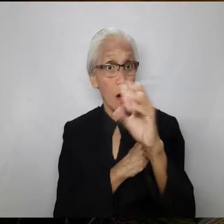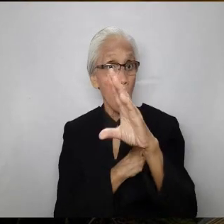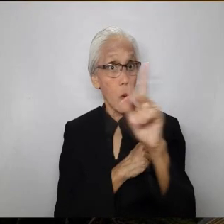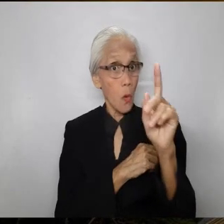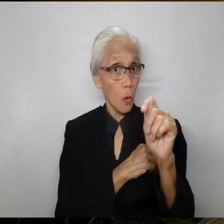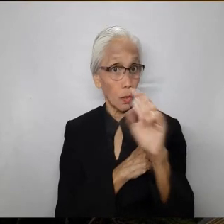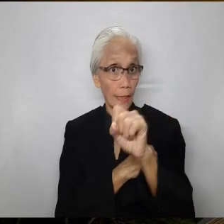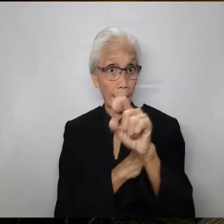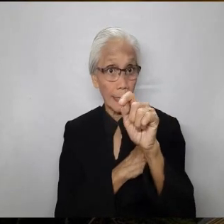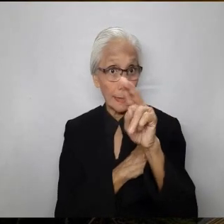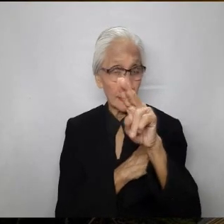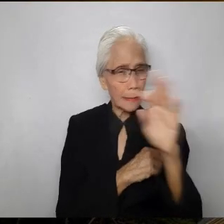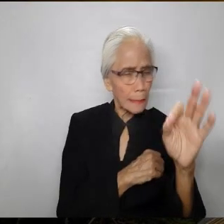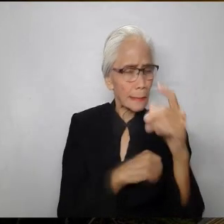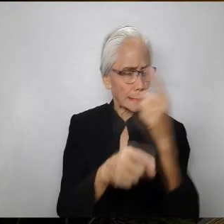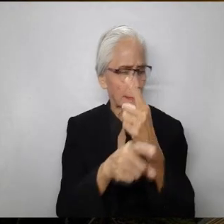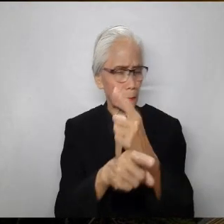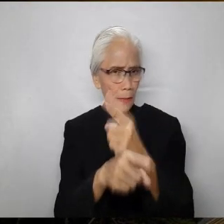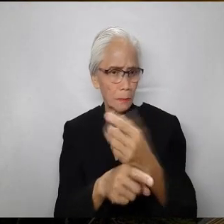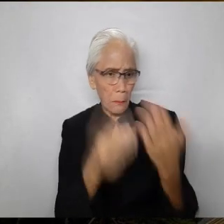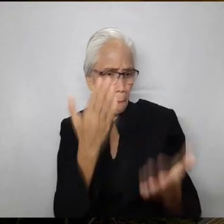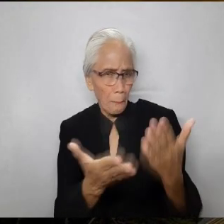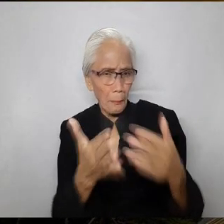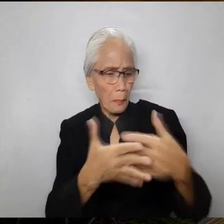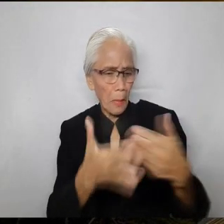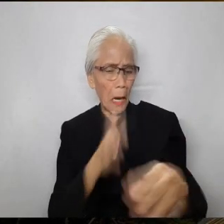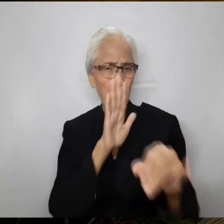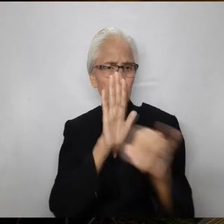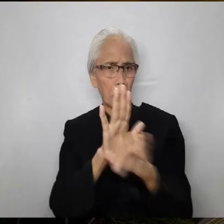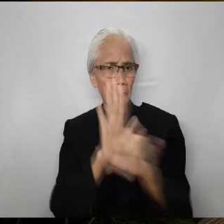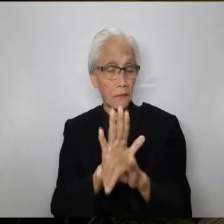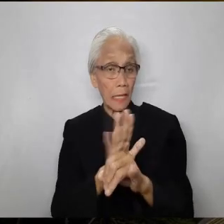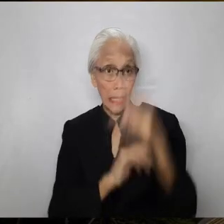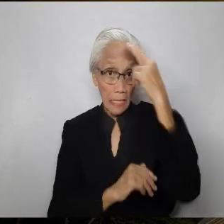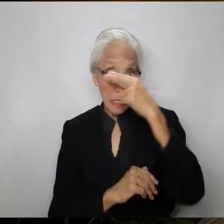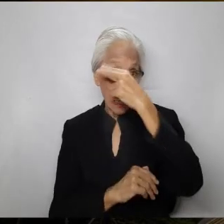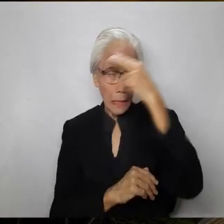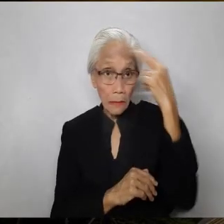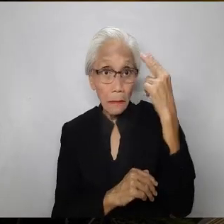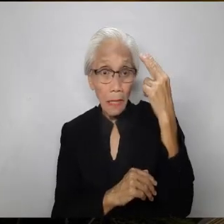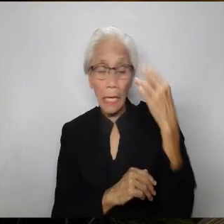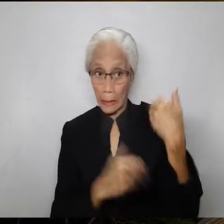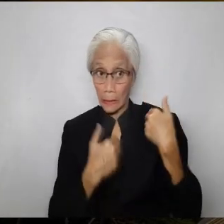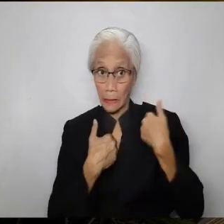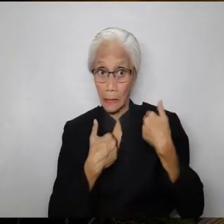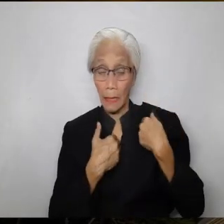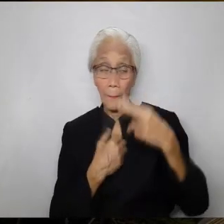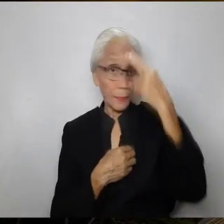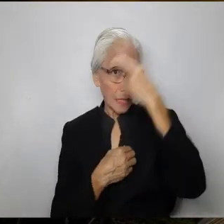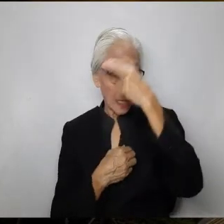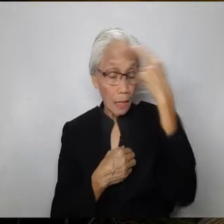methodologies or occult stuff. Yes, even if these counselors are identified